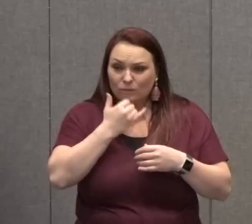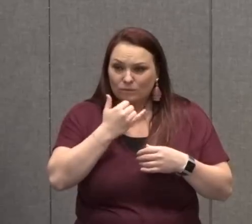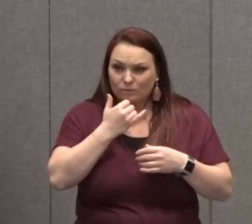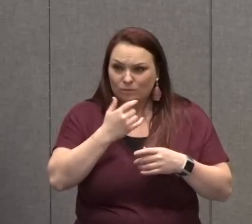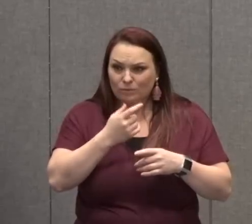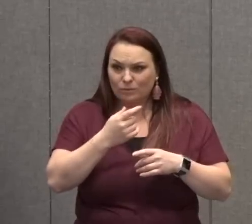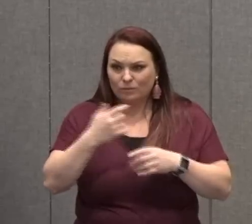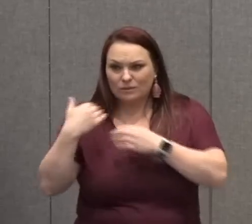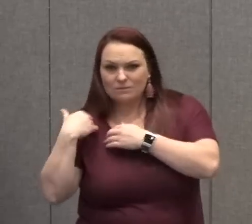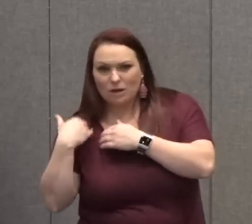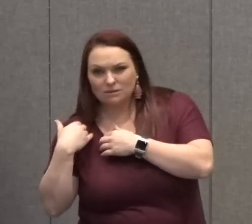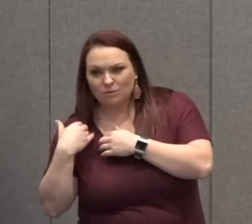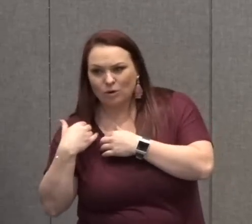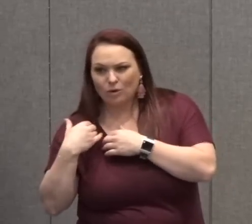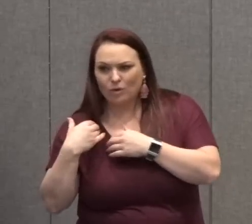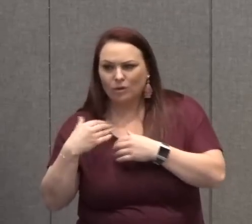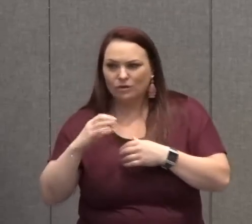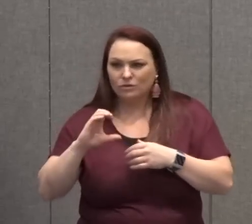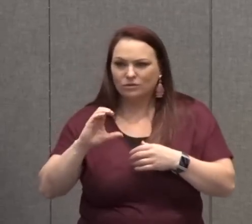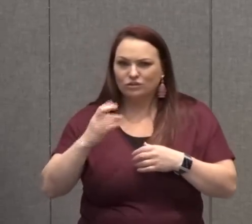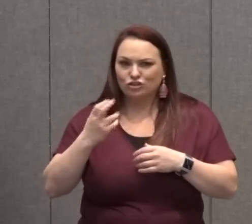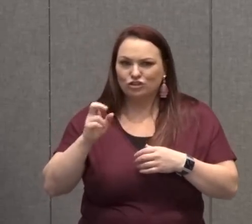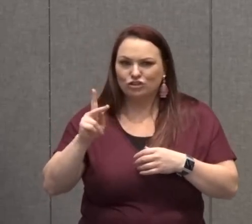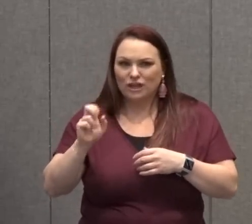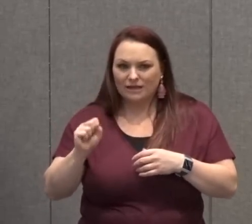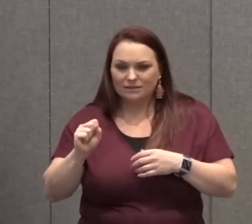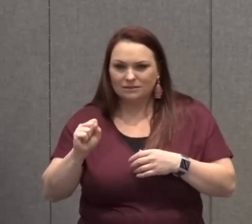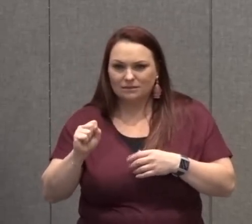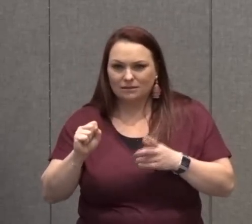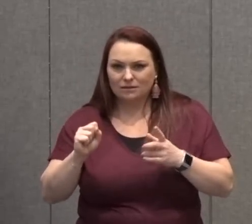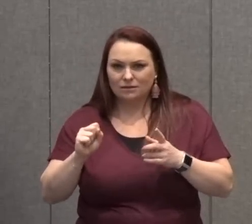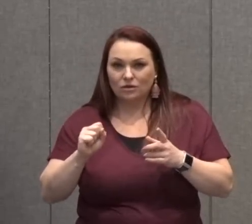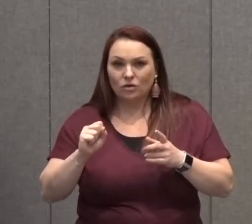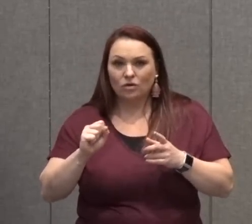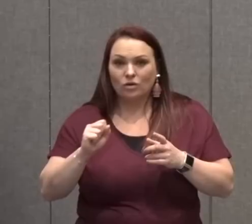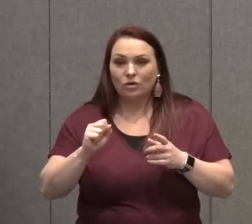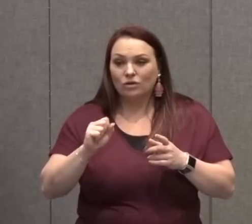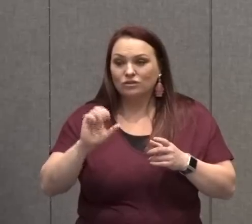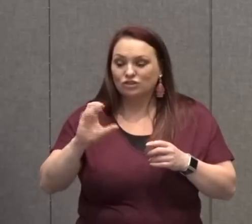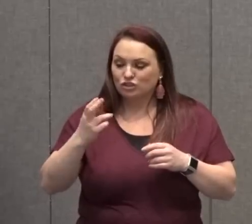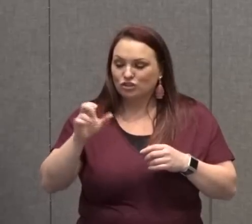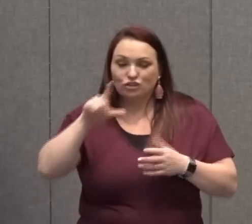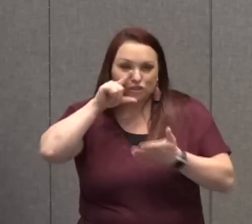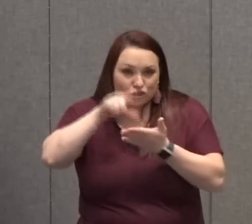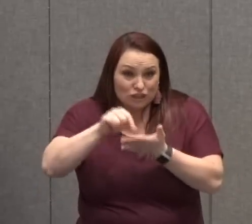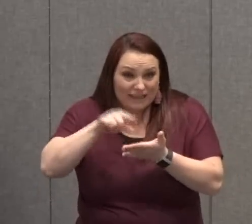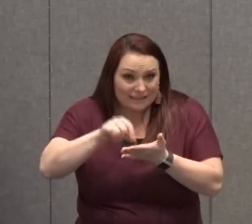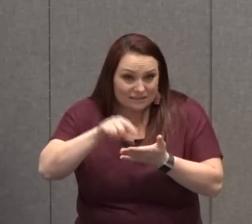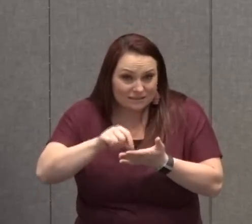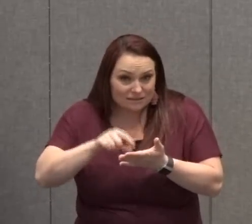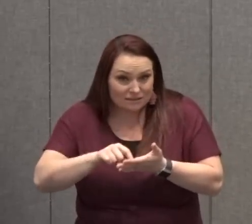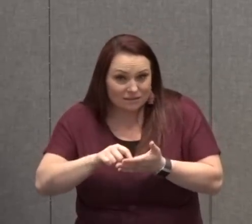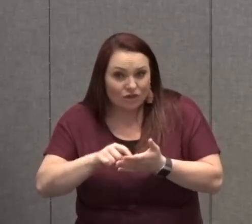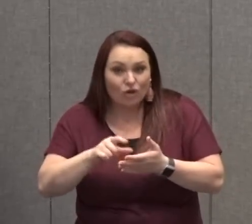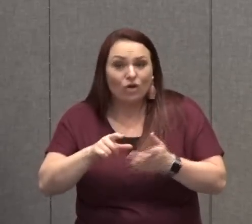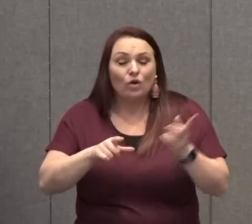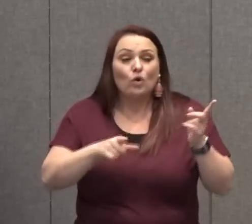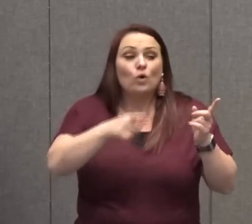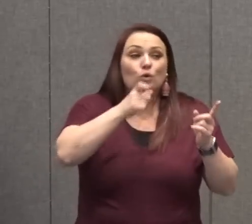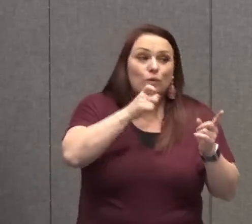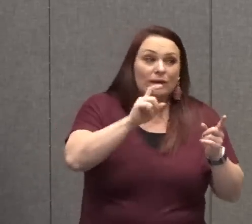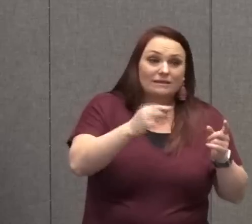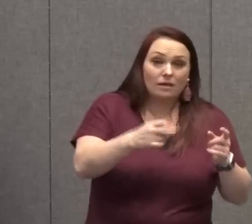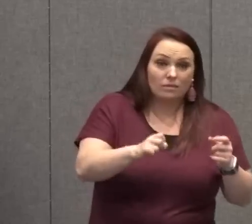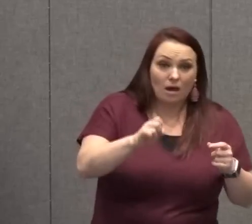the birds Ms. Garcia who is the fox ding ding ding ding ding or the wolf not the wolf